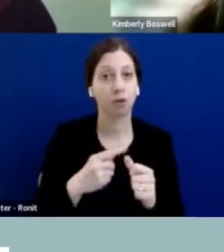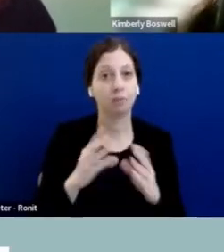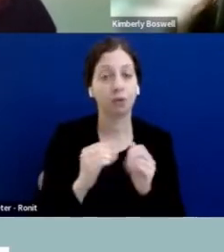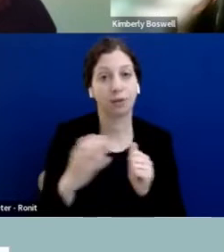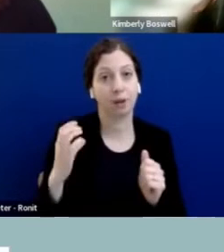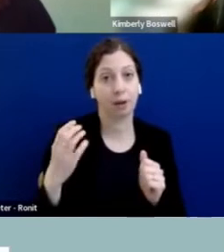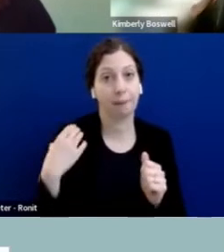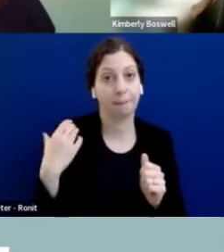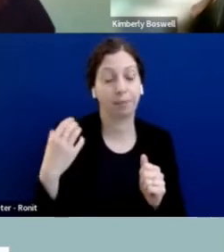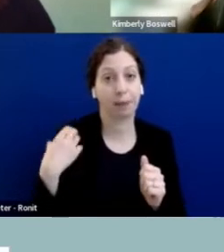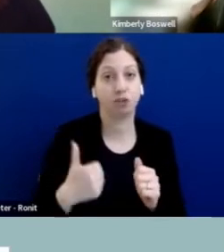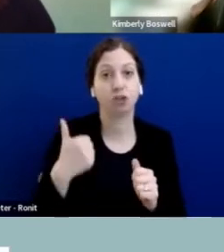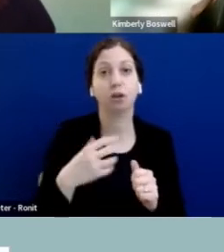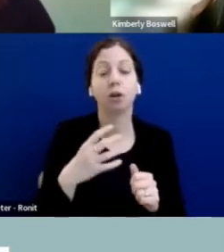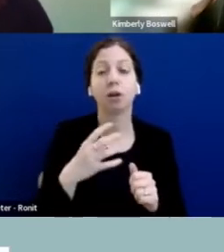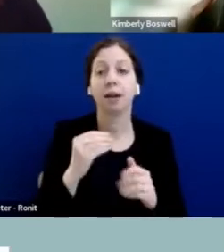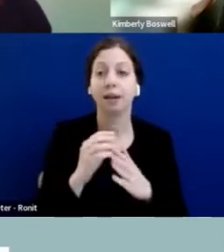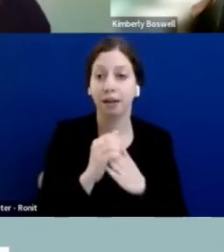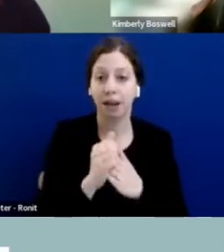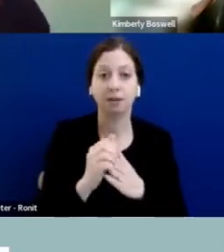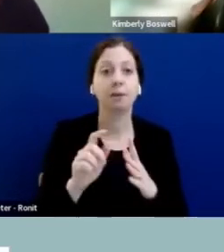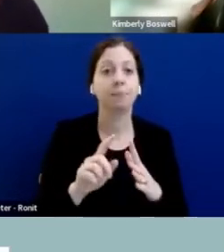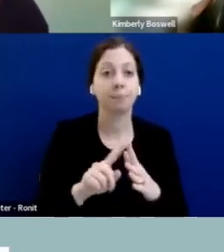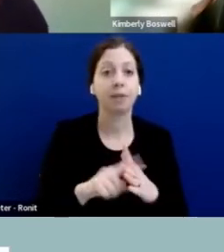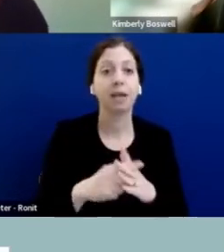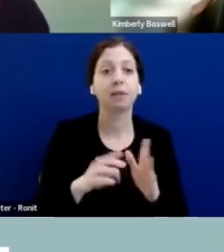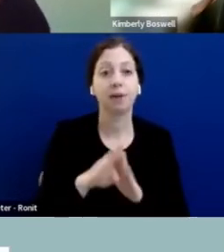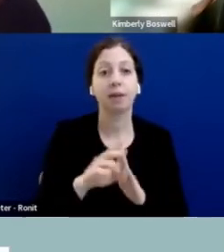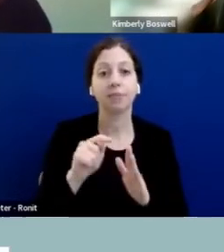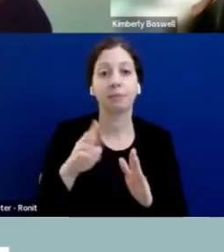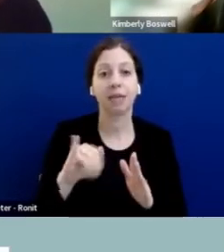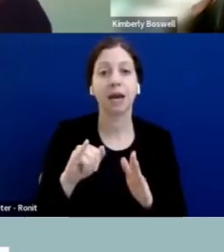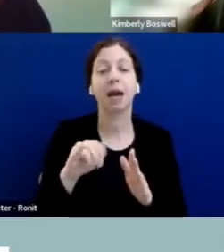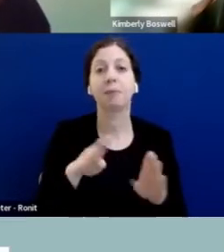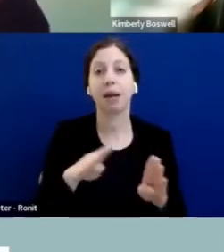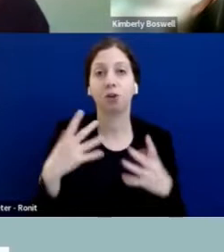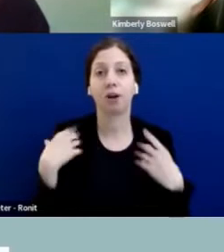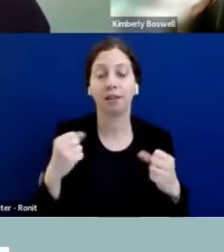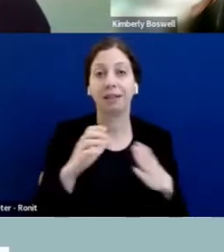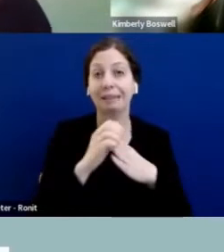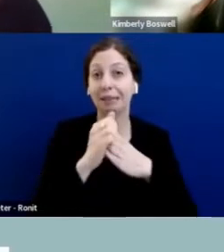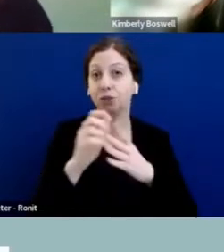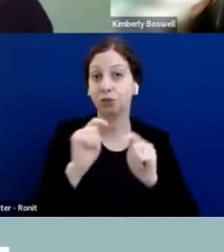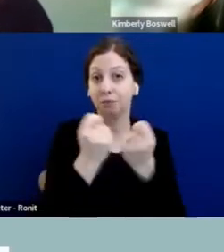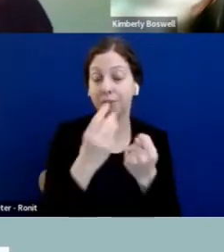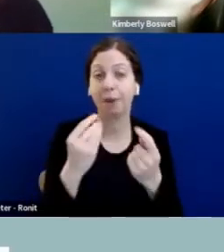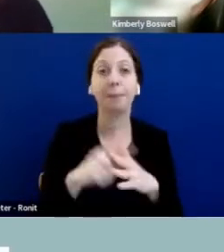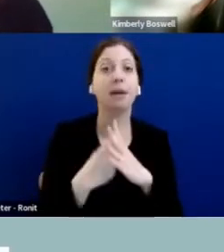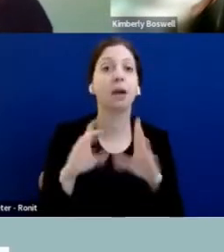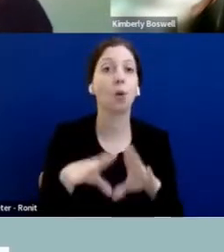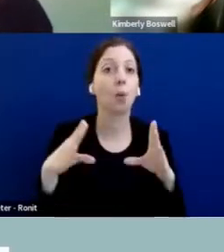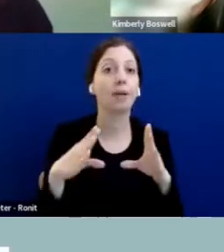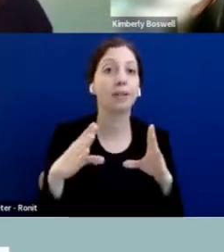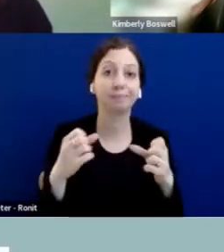moved quickly to develop the TBI Behavioral Health Leadership Team and began opening doors for